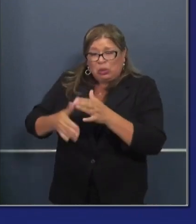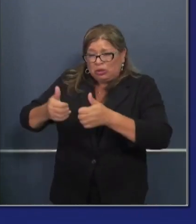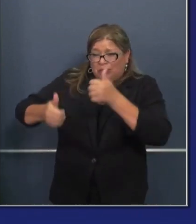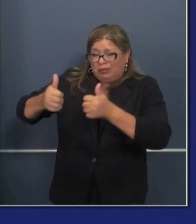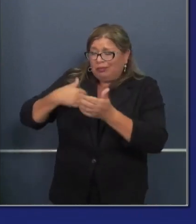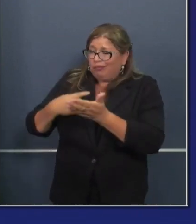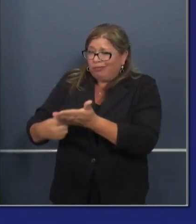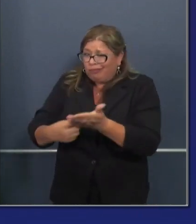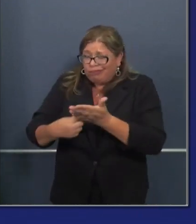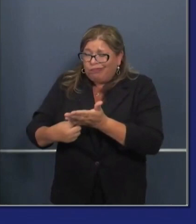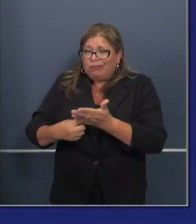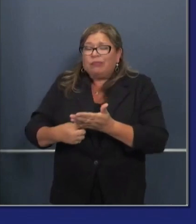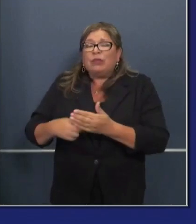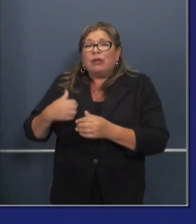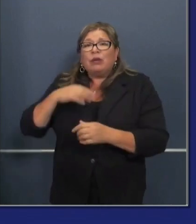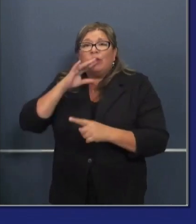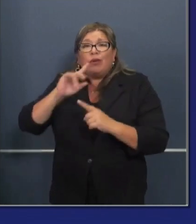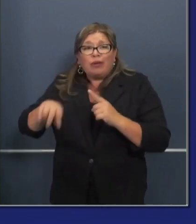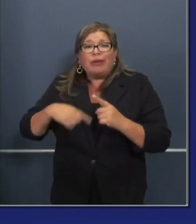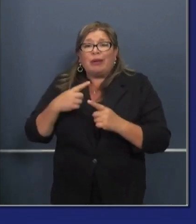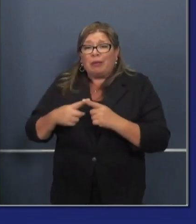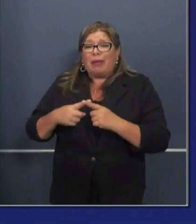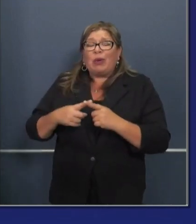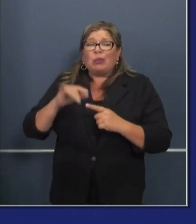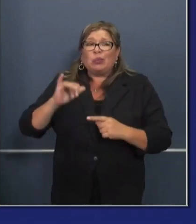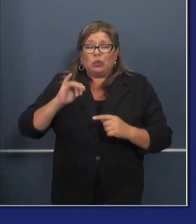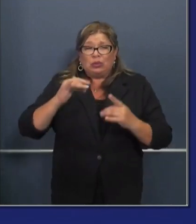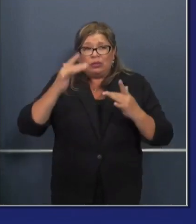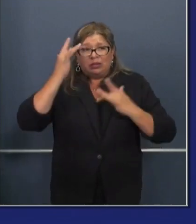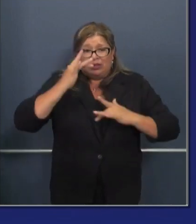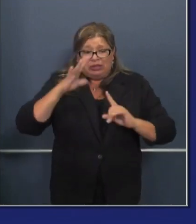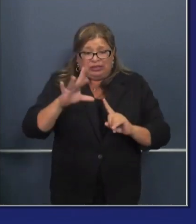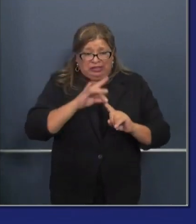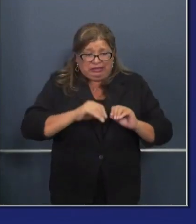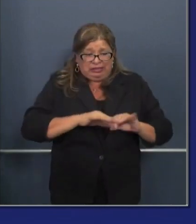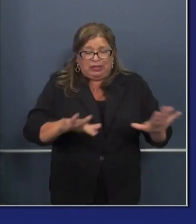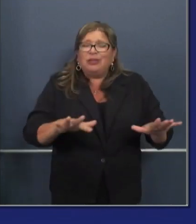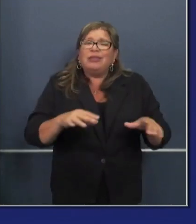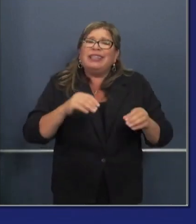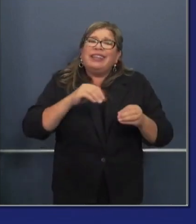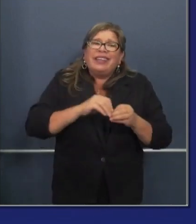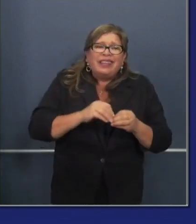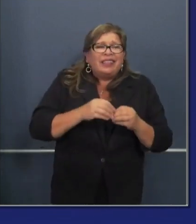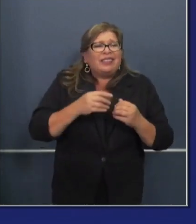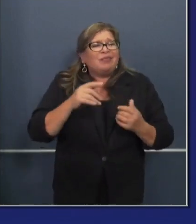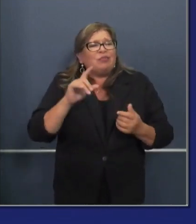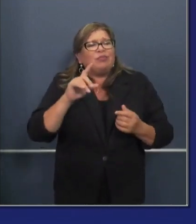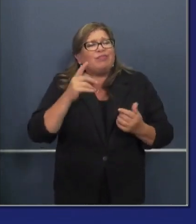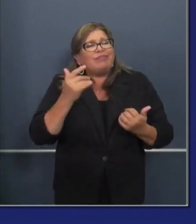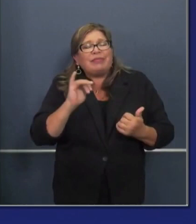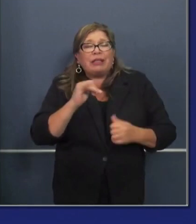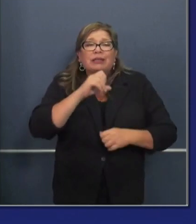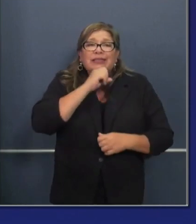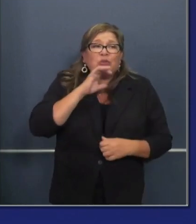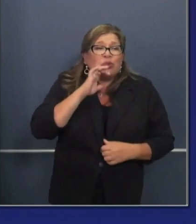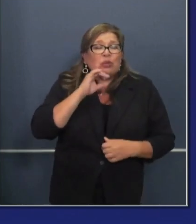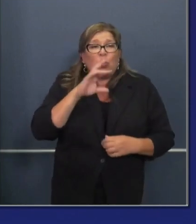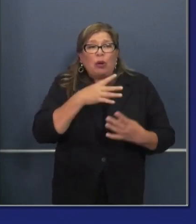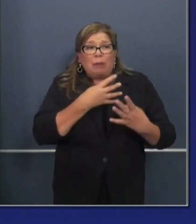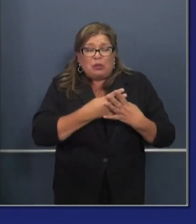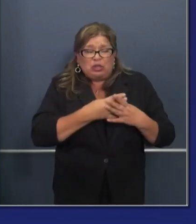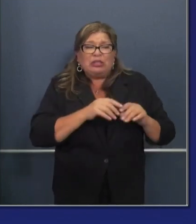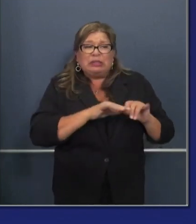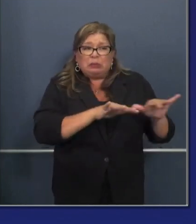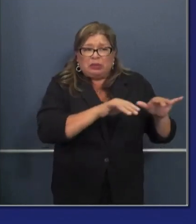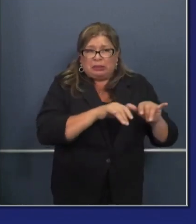about the spread in congregate settings like skilled nursing facilities or even jails and prisons, but the fact that we're starting to see additional